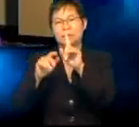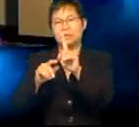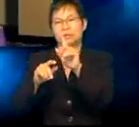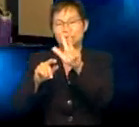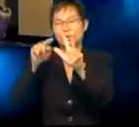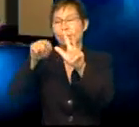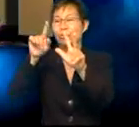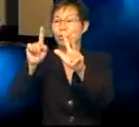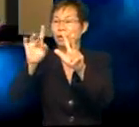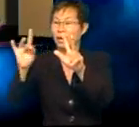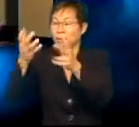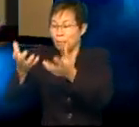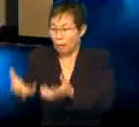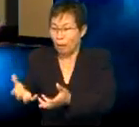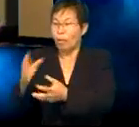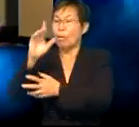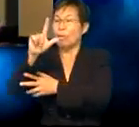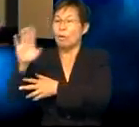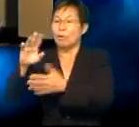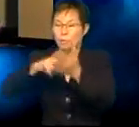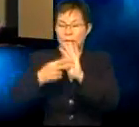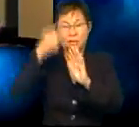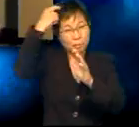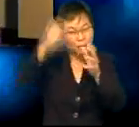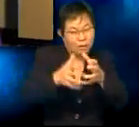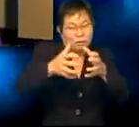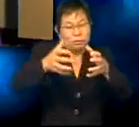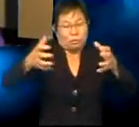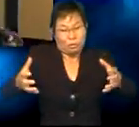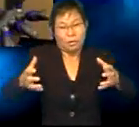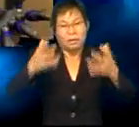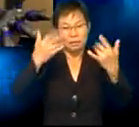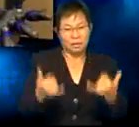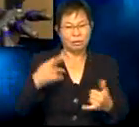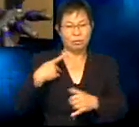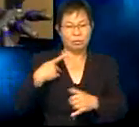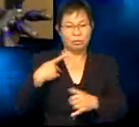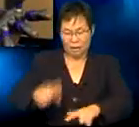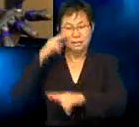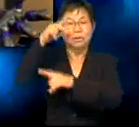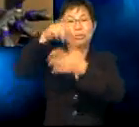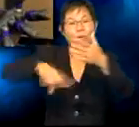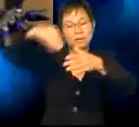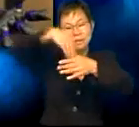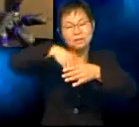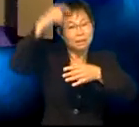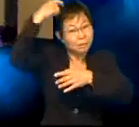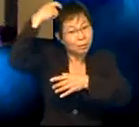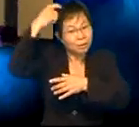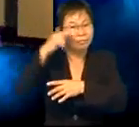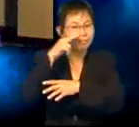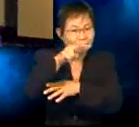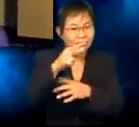1/8 pounds. So, the brain is growing. Ha, wow. Now, let's see what's inside a brain.